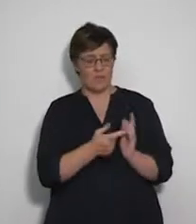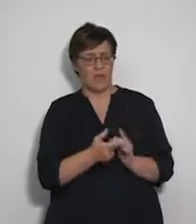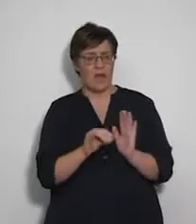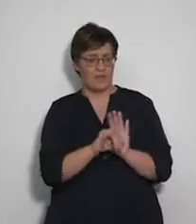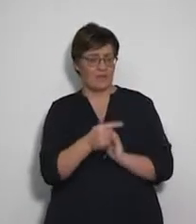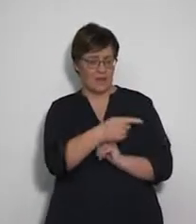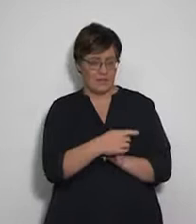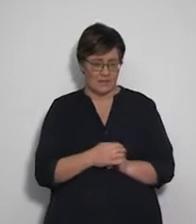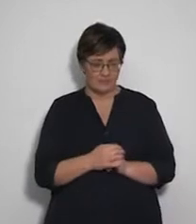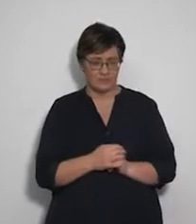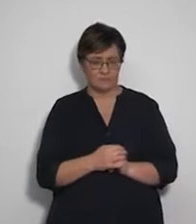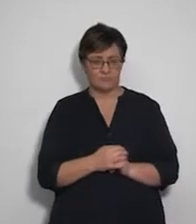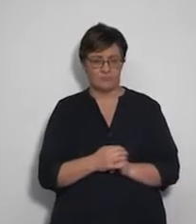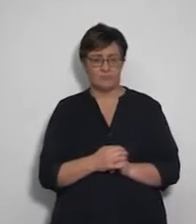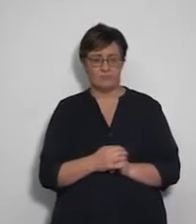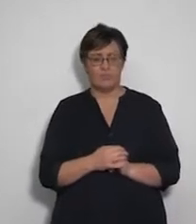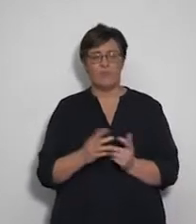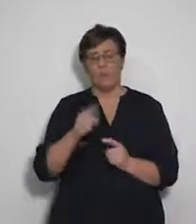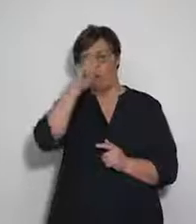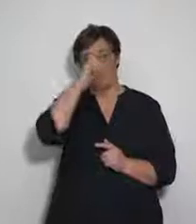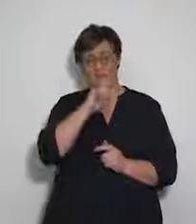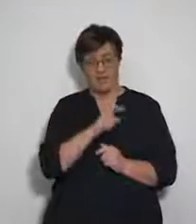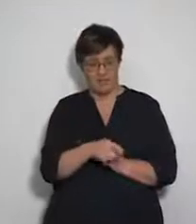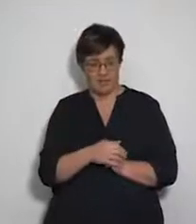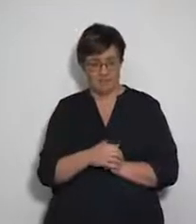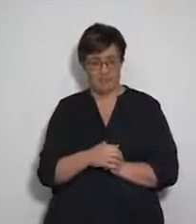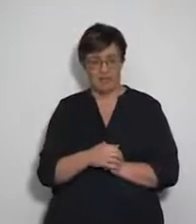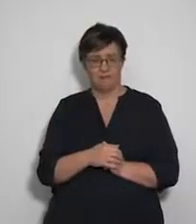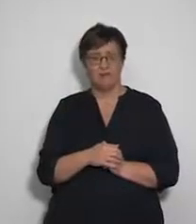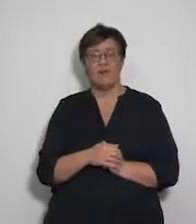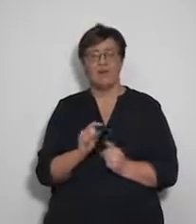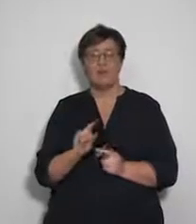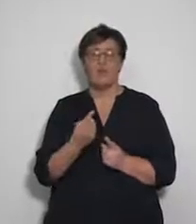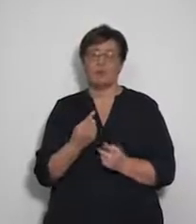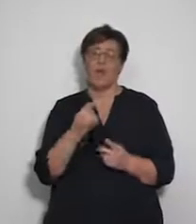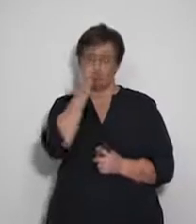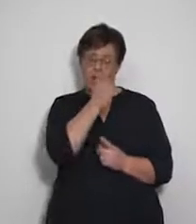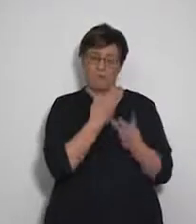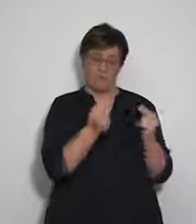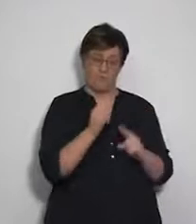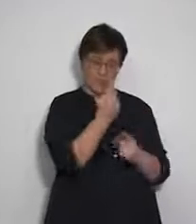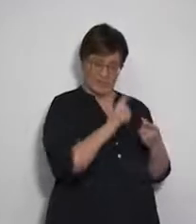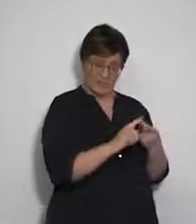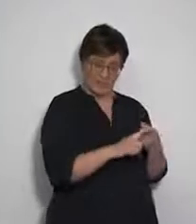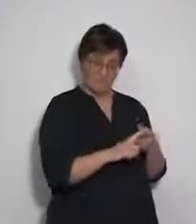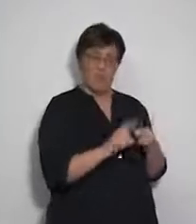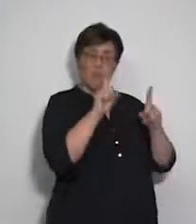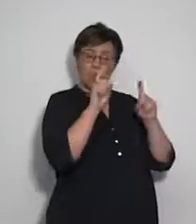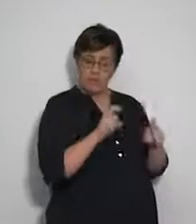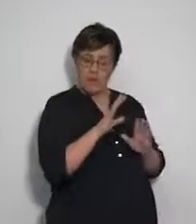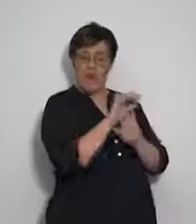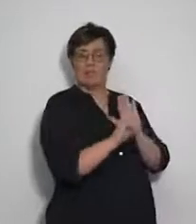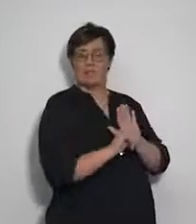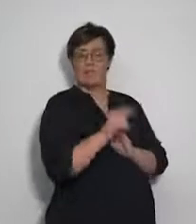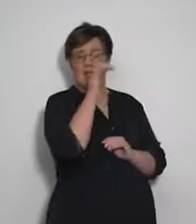in question 1. So the technique is DNA profiling. As I mentioned, it's used firstly in solving crimes. And that's the principle based